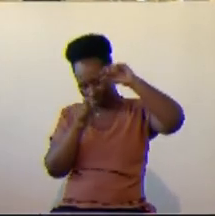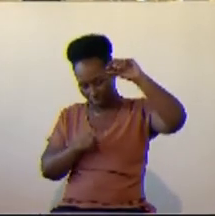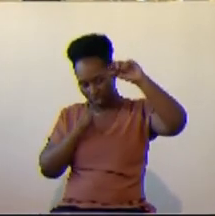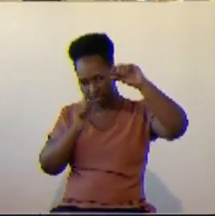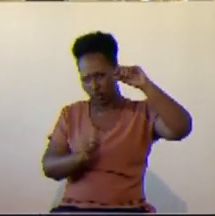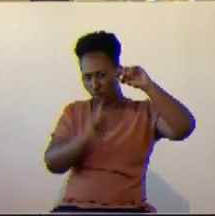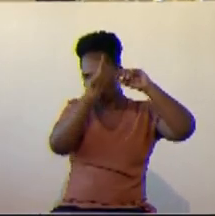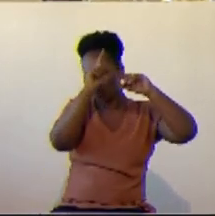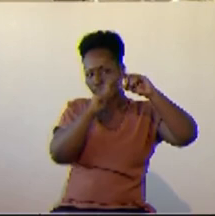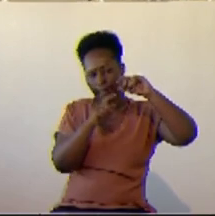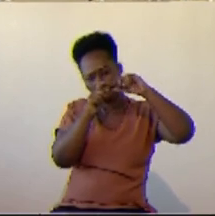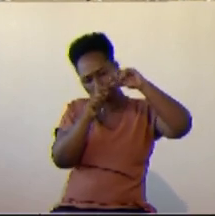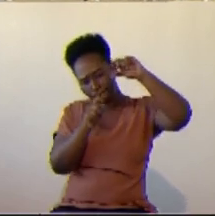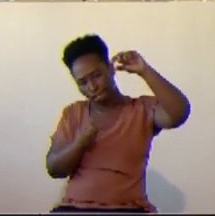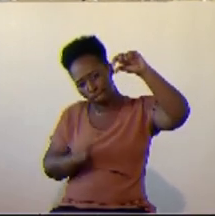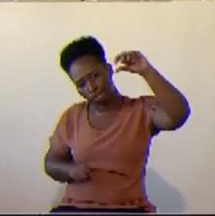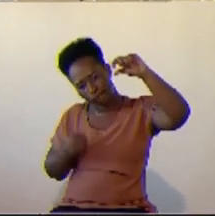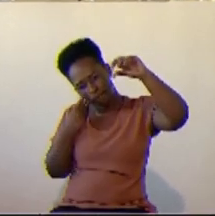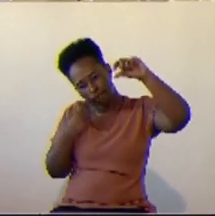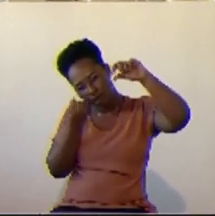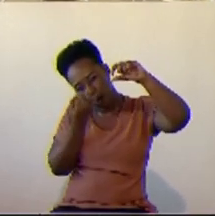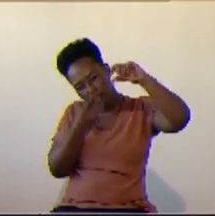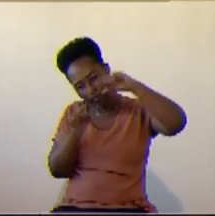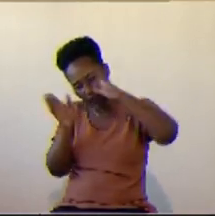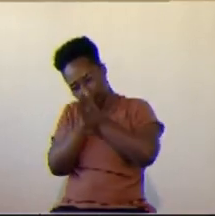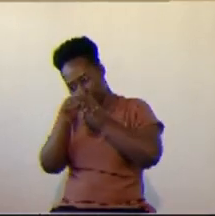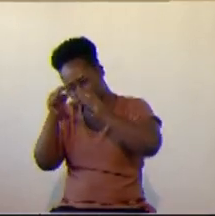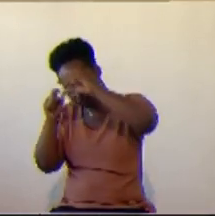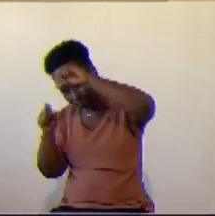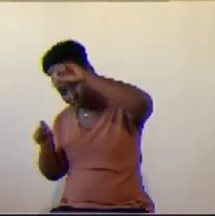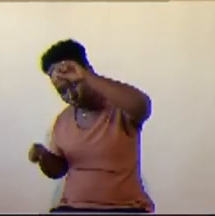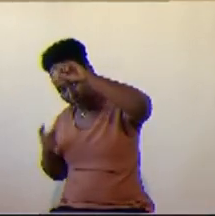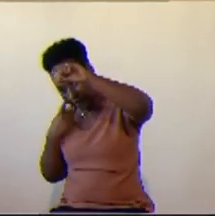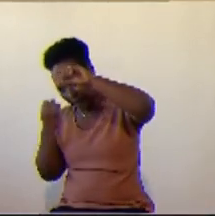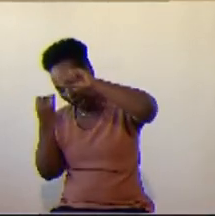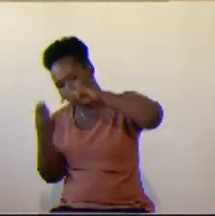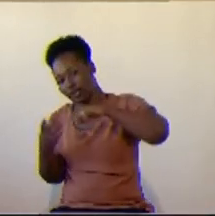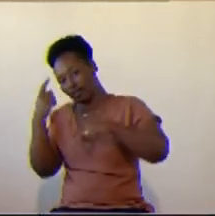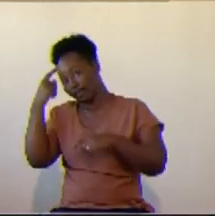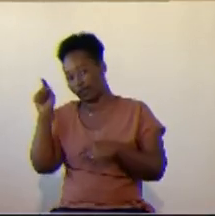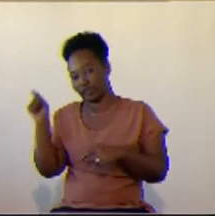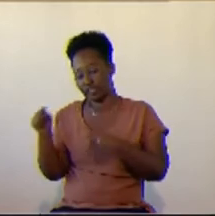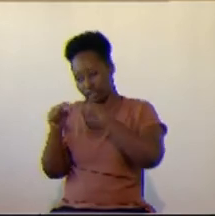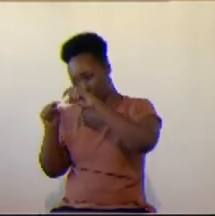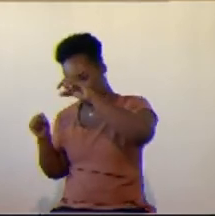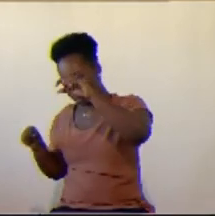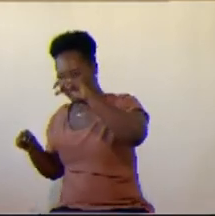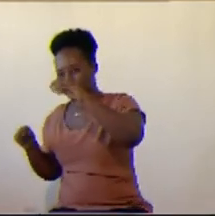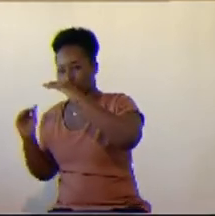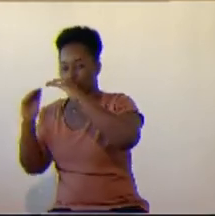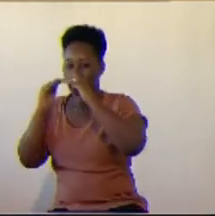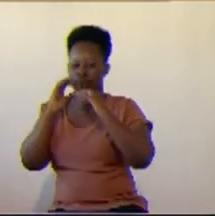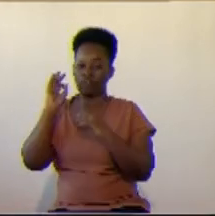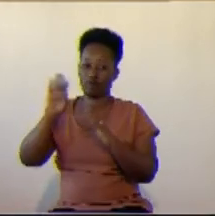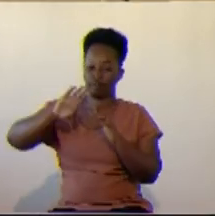height here? I should measure it, and I should also measure this height. For this liquid, you can see the level of the